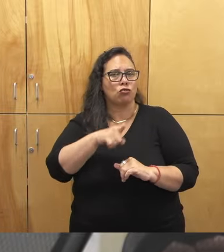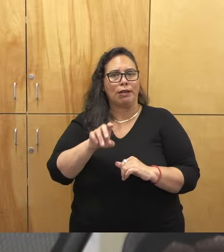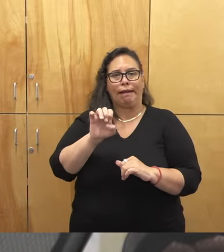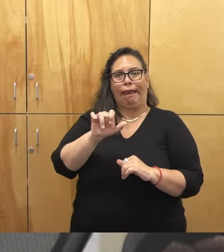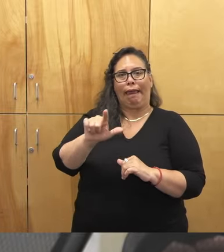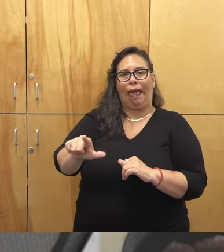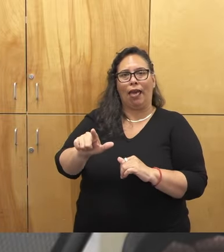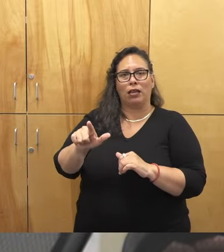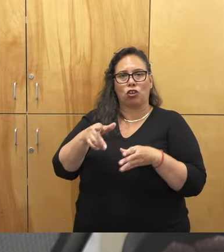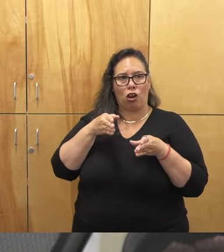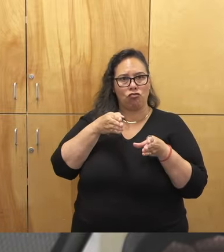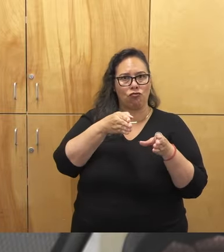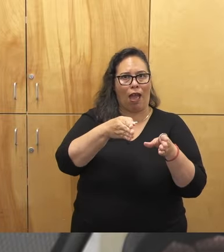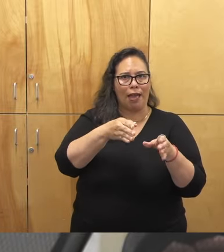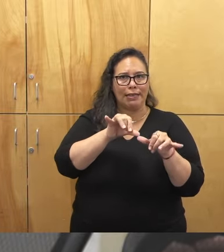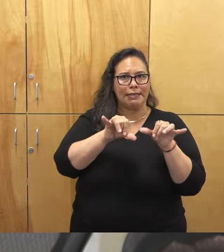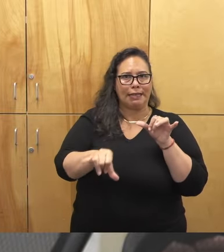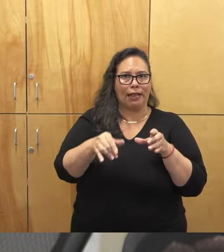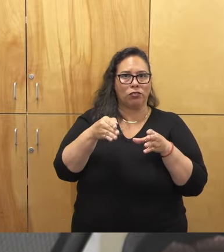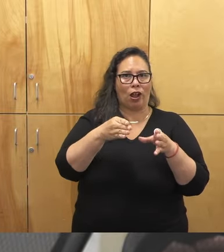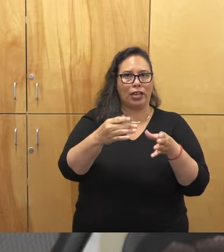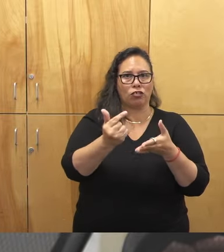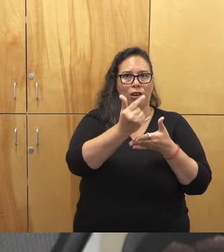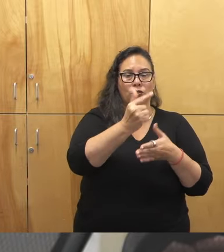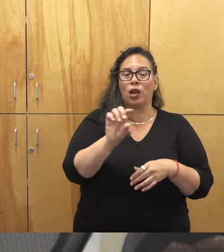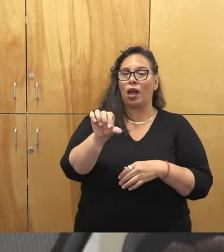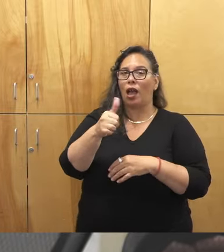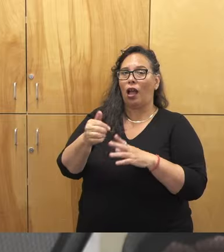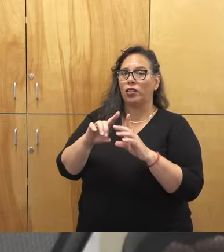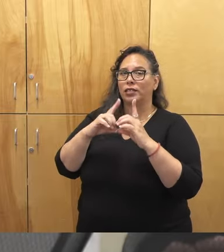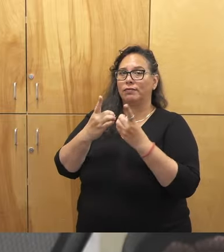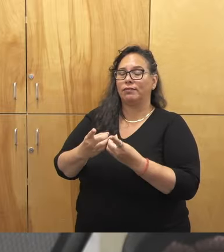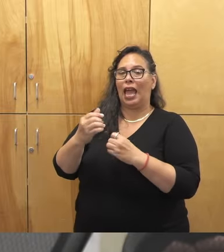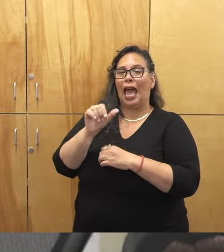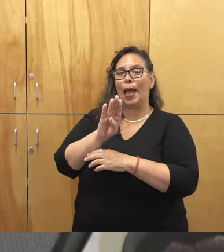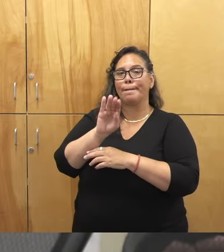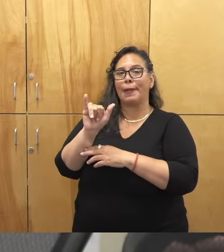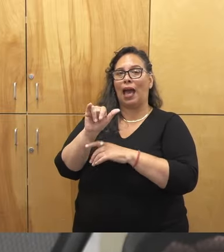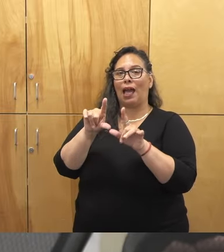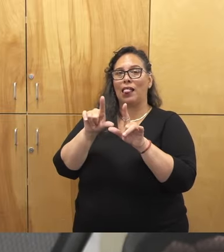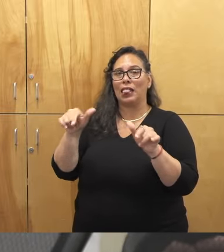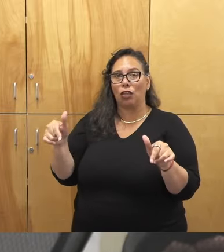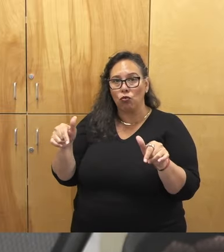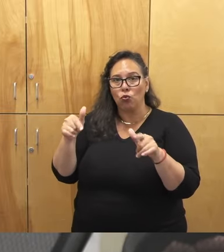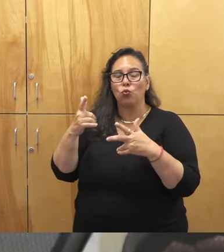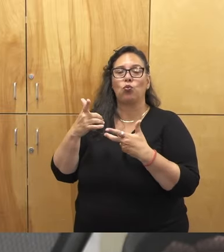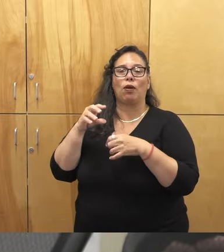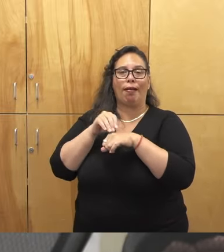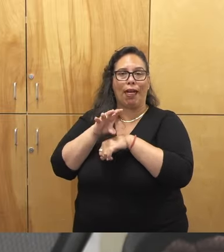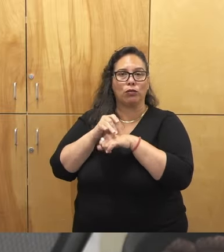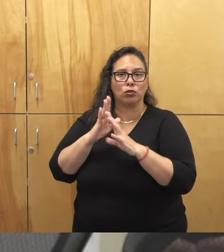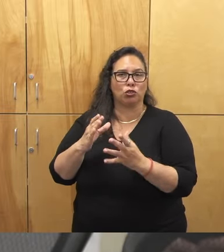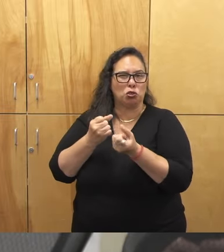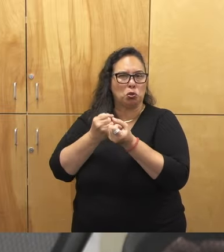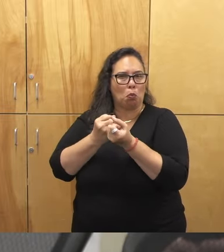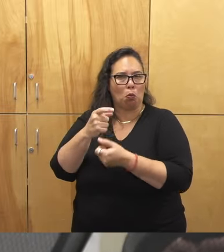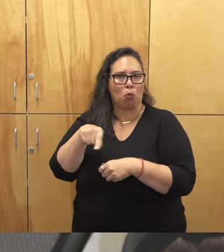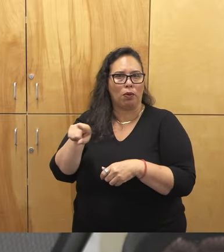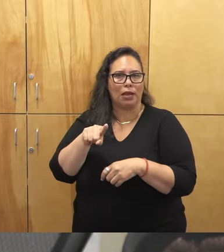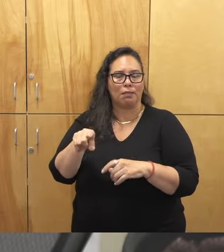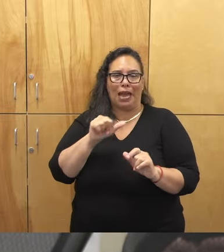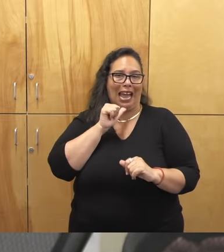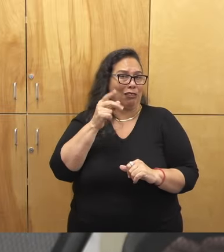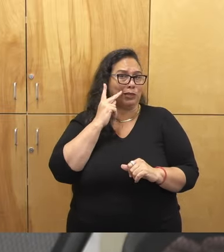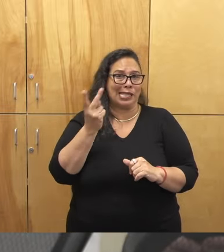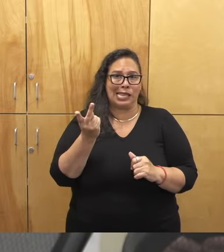and stay on track to graduate. Other districts have bilingual English learner counselors to support their multilingual learners. But I don't see